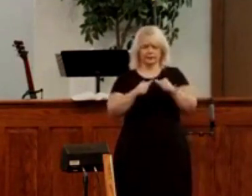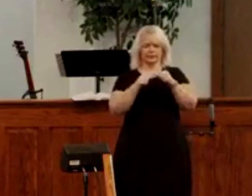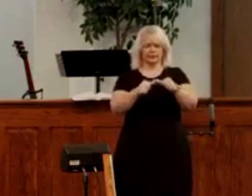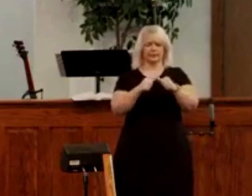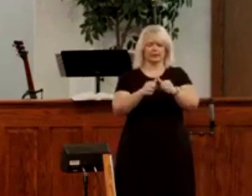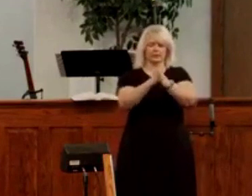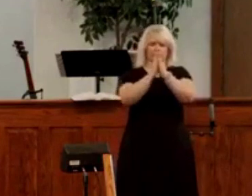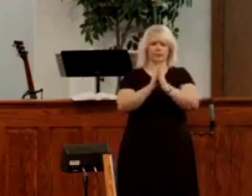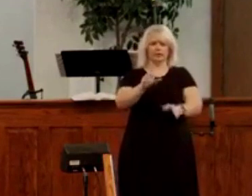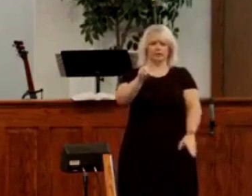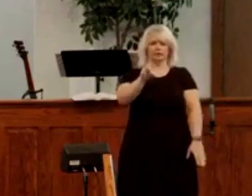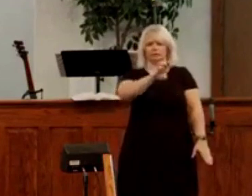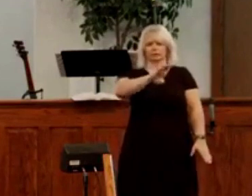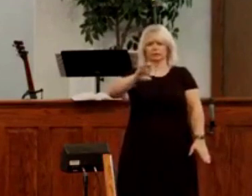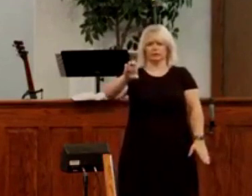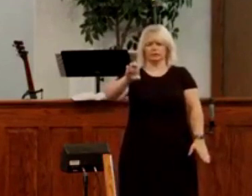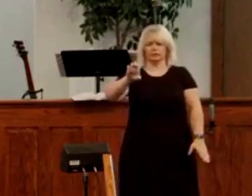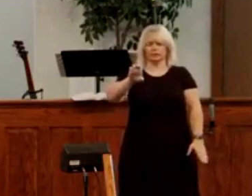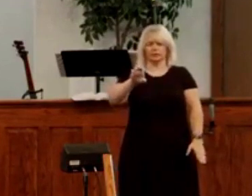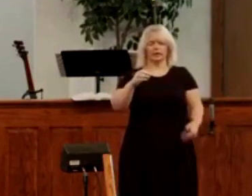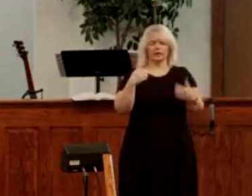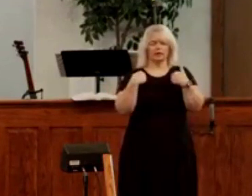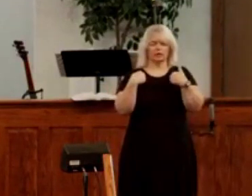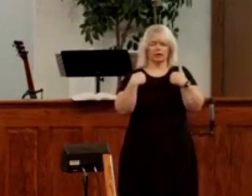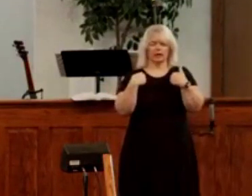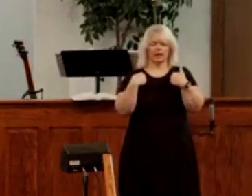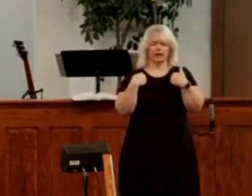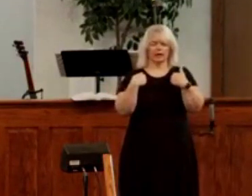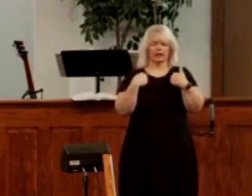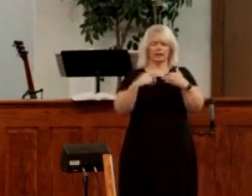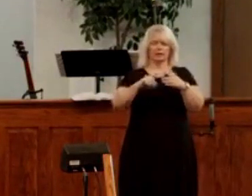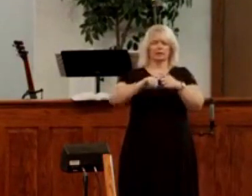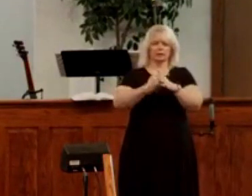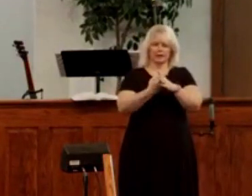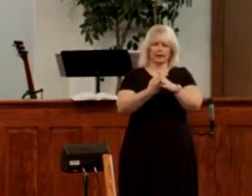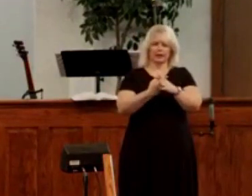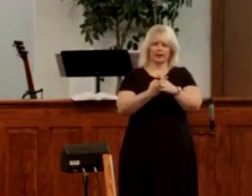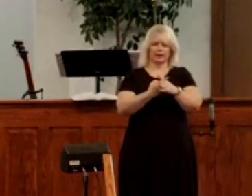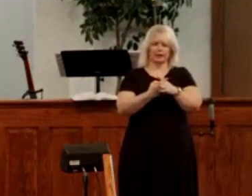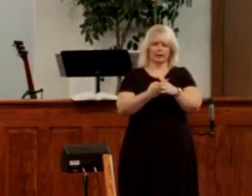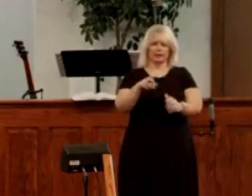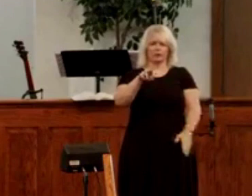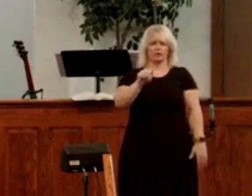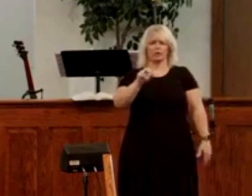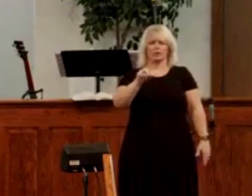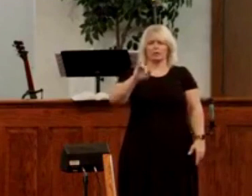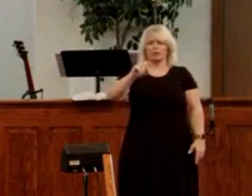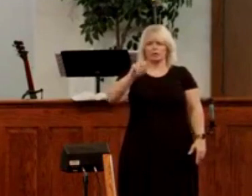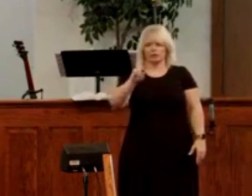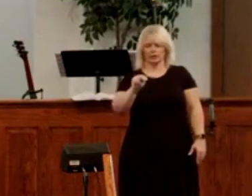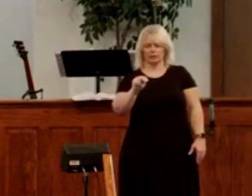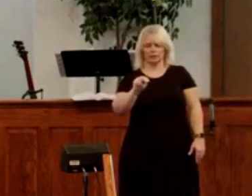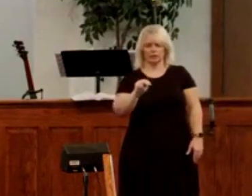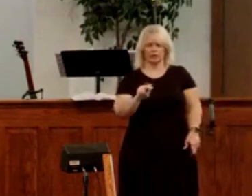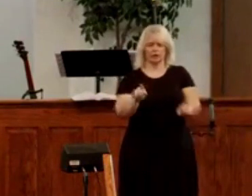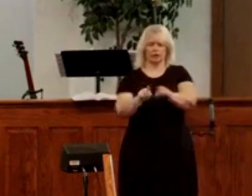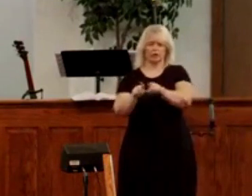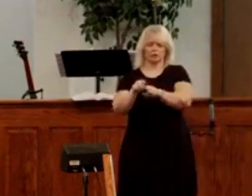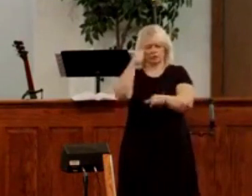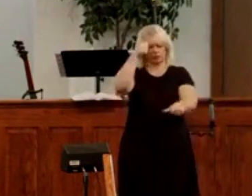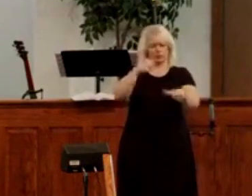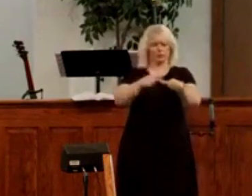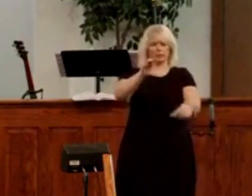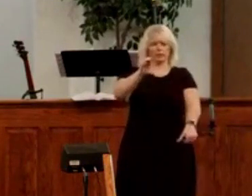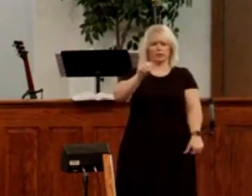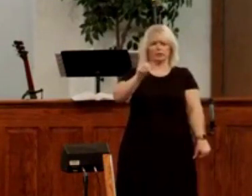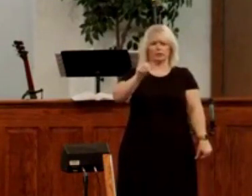Debbie Loudermilk. A week from tomorrow, Lord willing, she'll start her radiation treatment, so be lifting her up. Also keep praying for Connie Jeremiah. So I'm